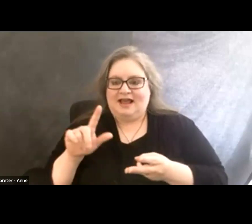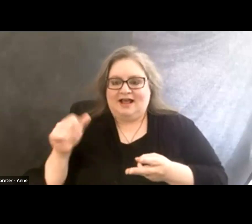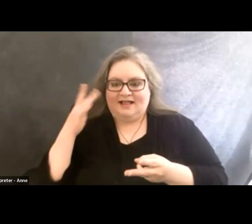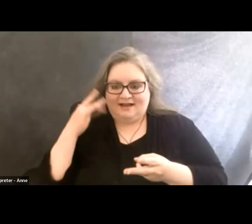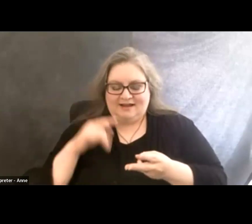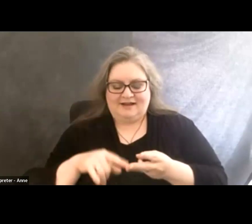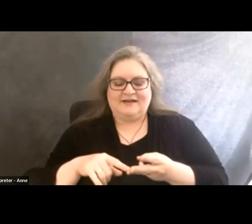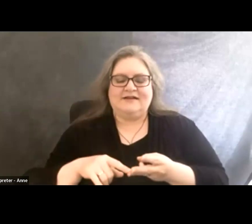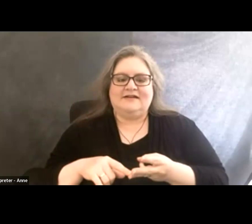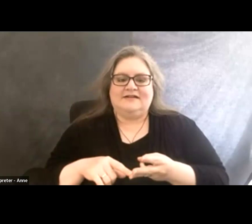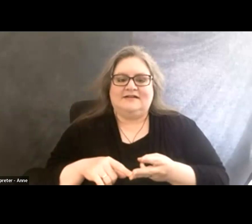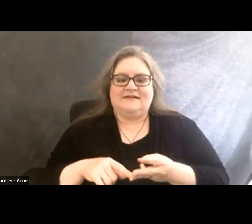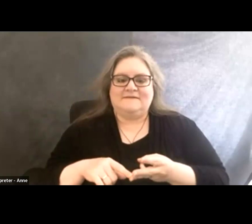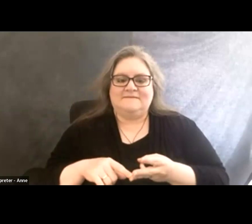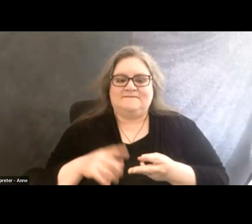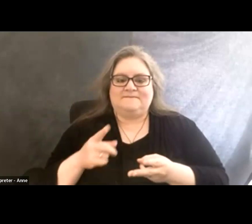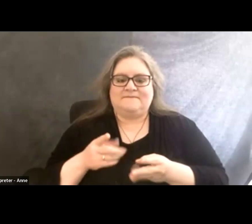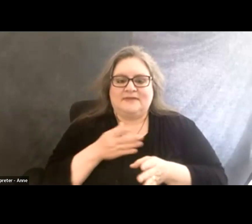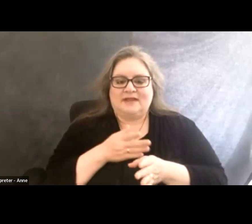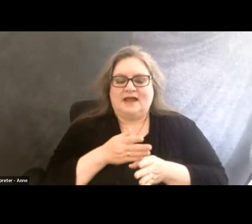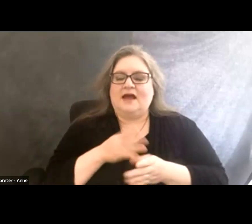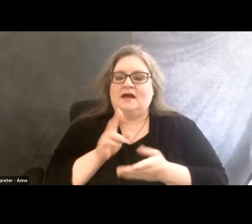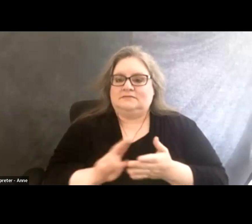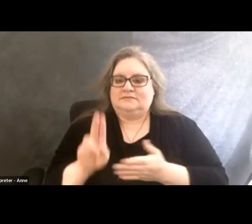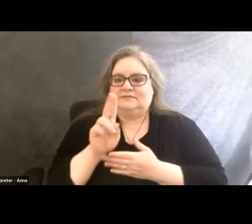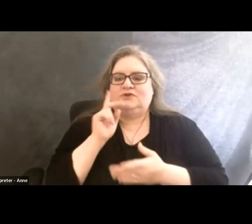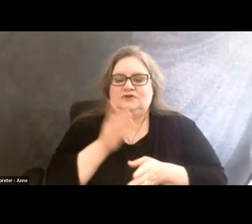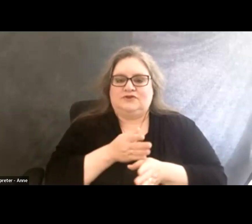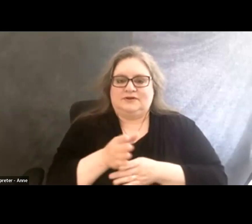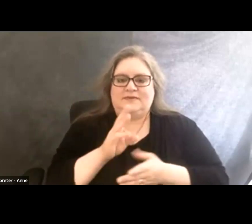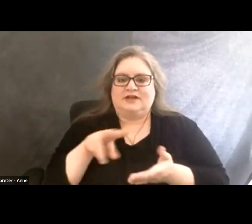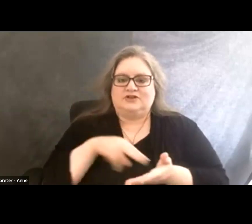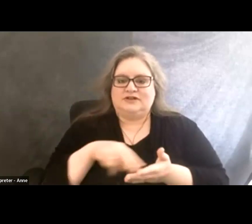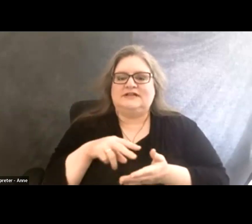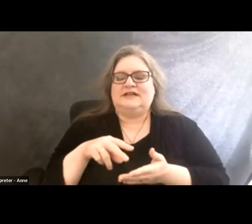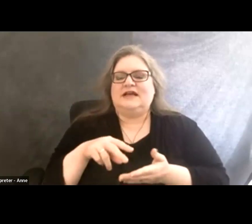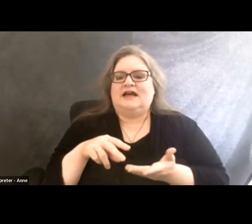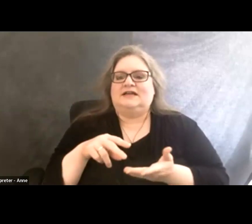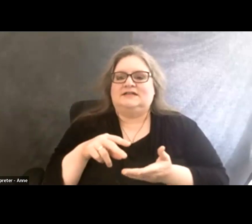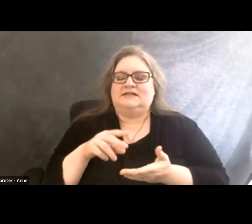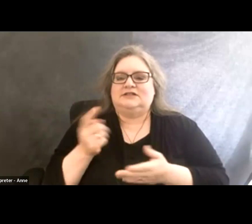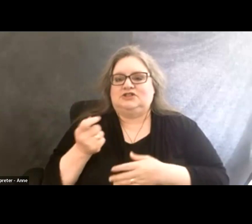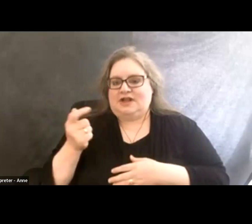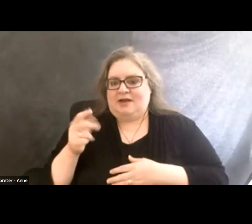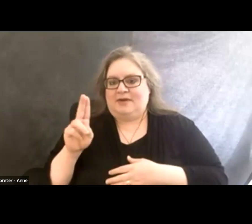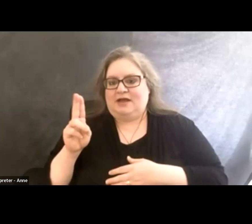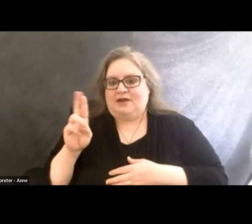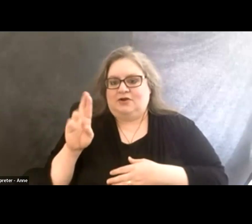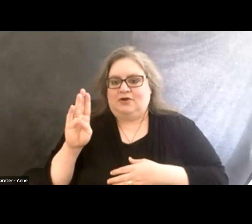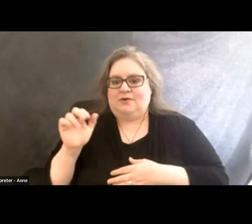elsewhere. I majored in dance at the University of Illinois in Champaign-Urbana.